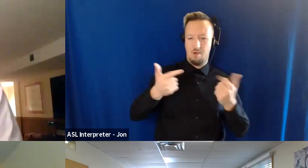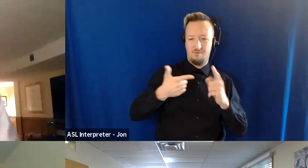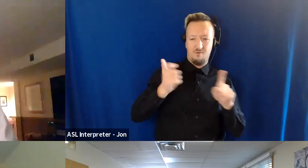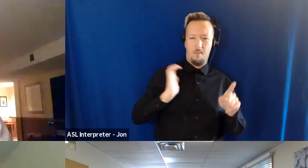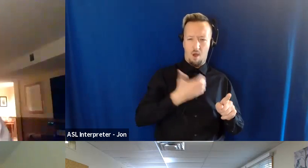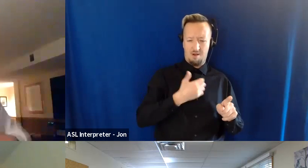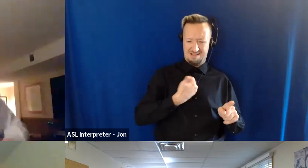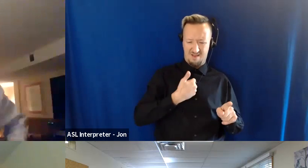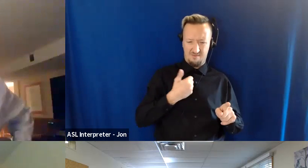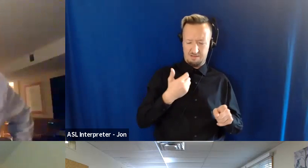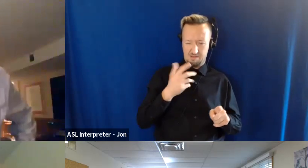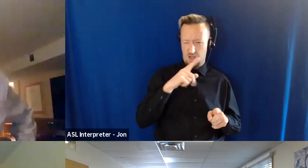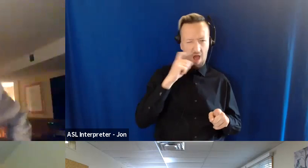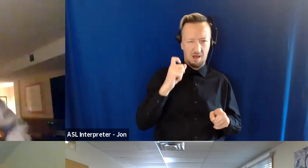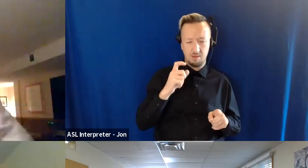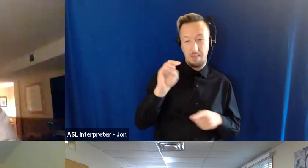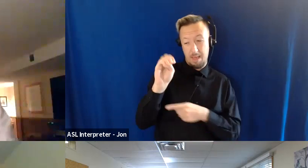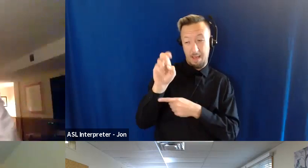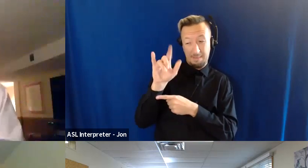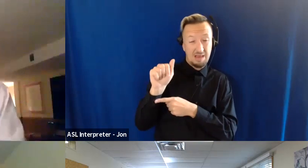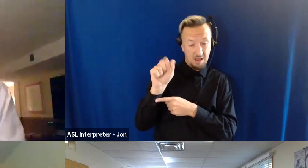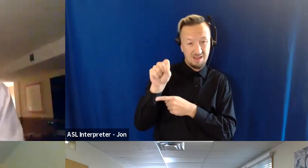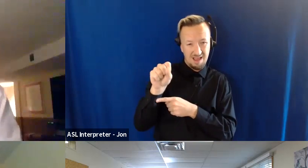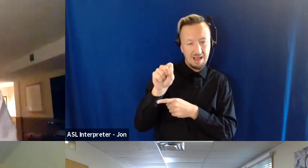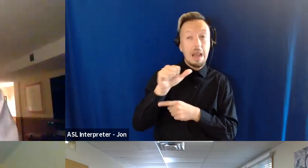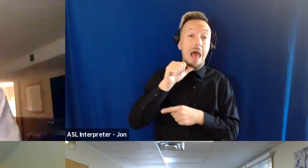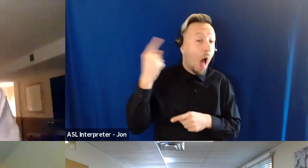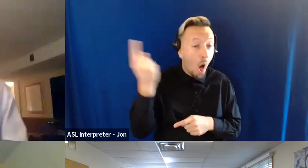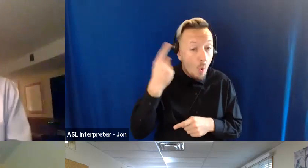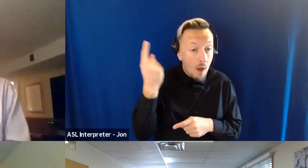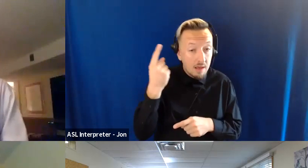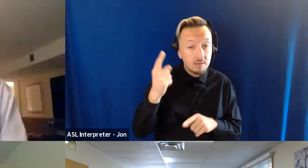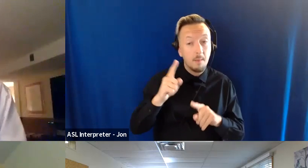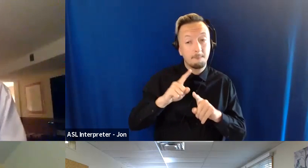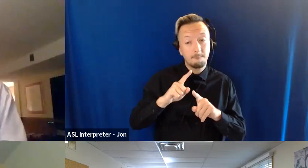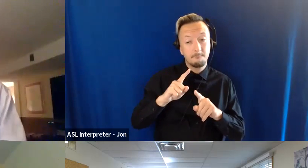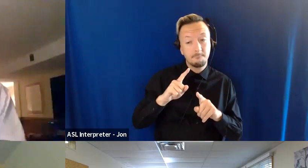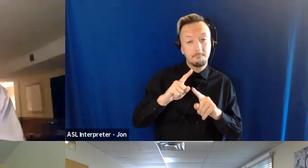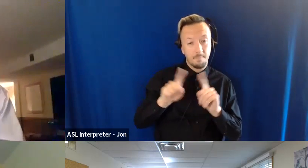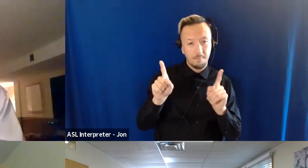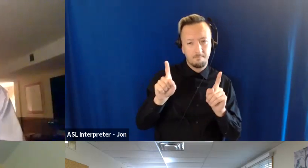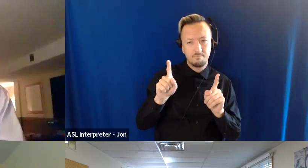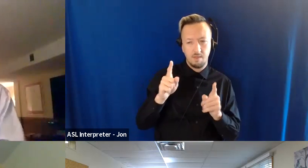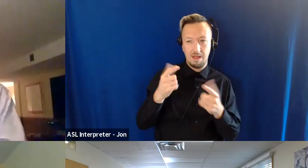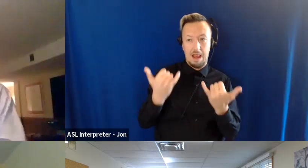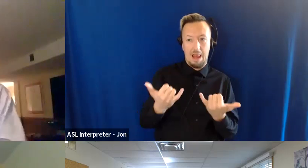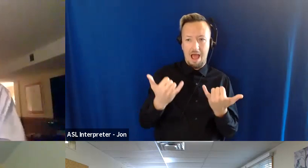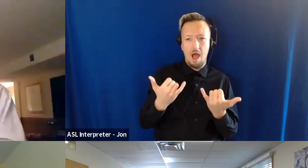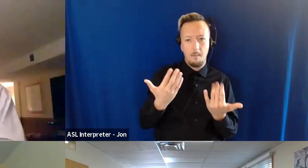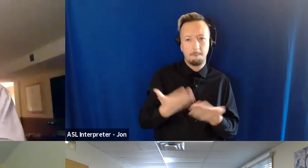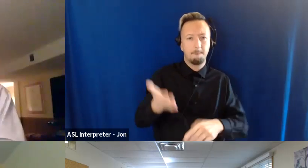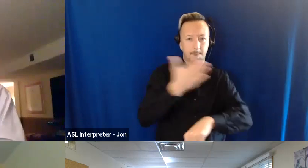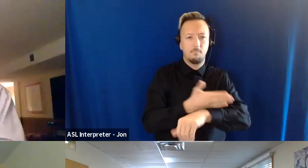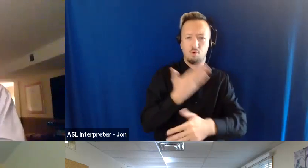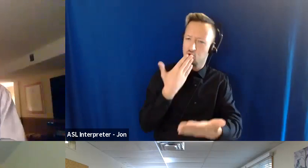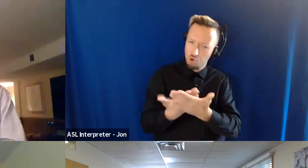ugly and twisted way. So I feel like the media doesn't always do that, and we've had some good media coverage. There's